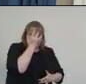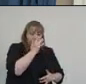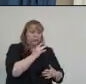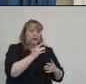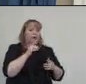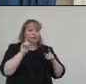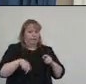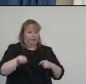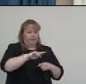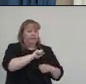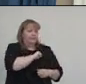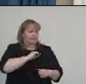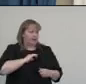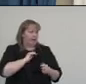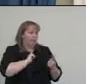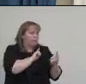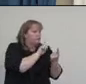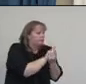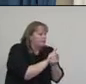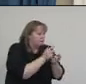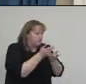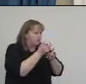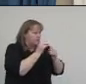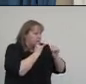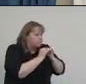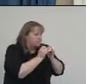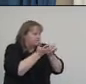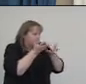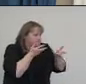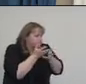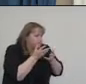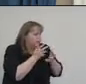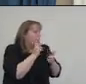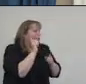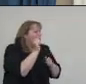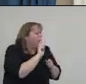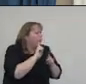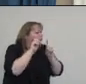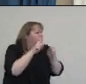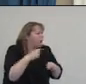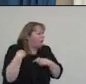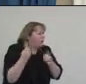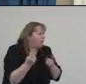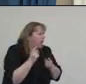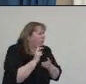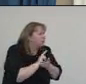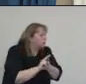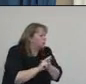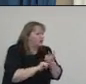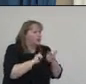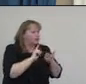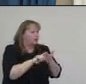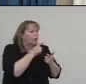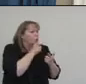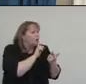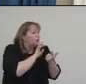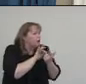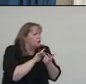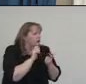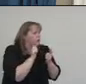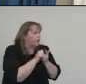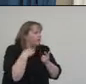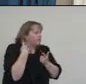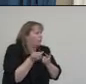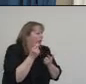ways to expand this workforce and be ready for phase one. Number five, sustained ability to